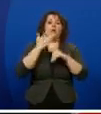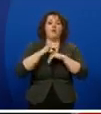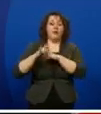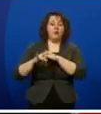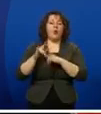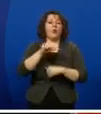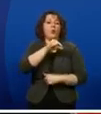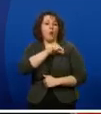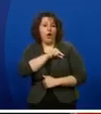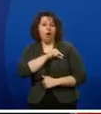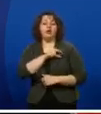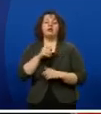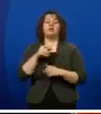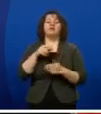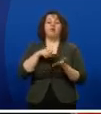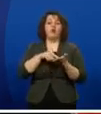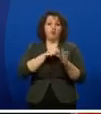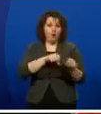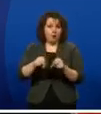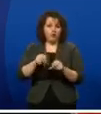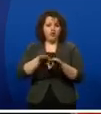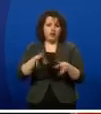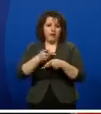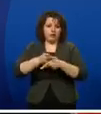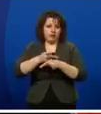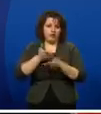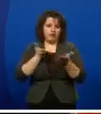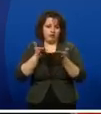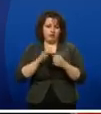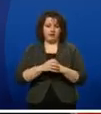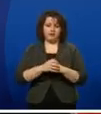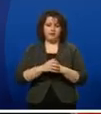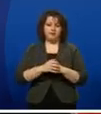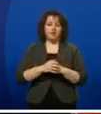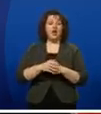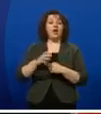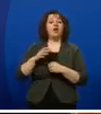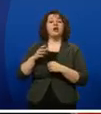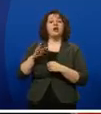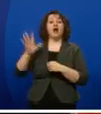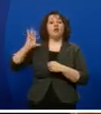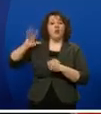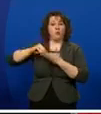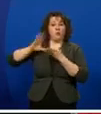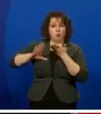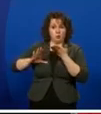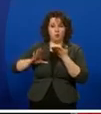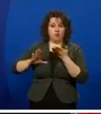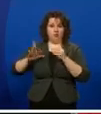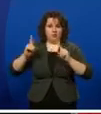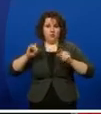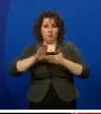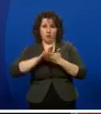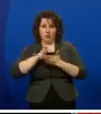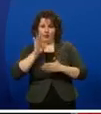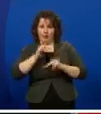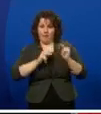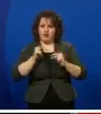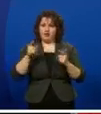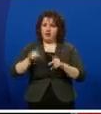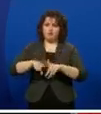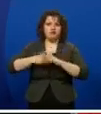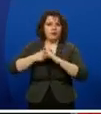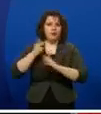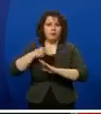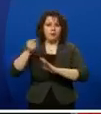affordable child care services. An alumnus who attended the school in this very building kicked off our project with a